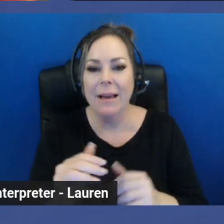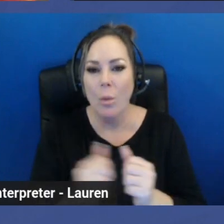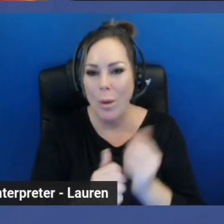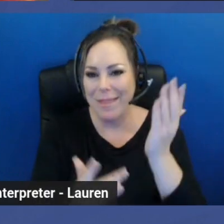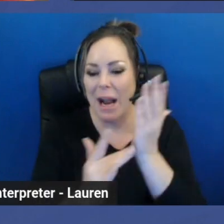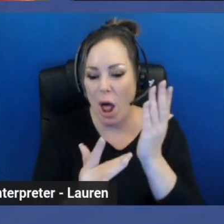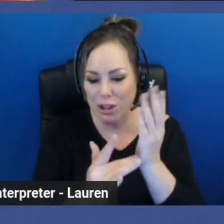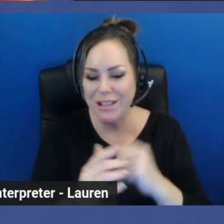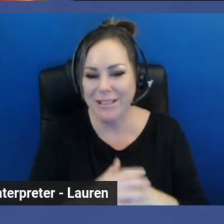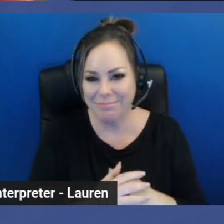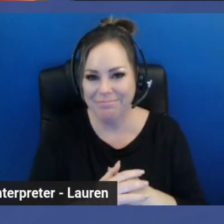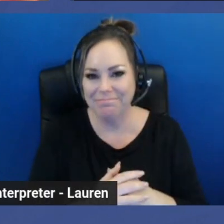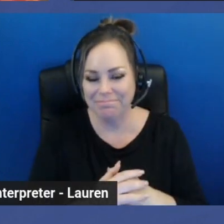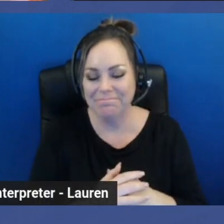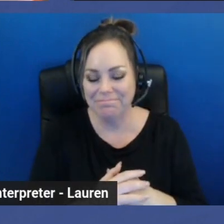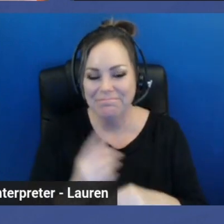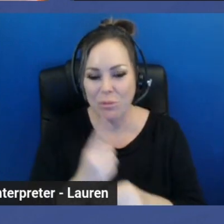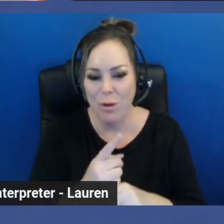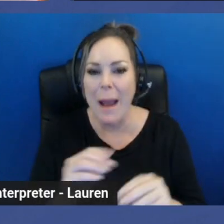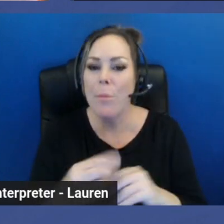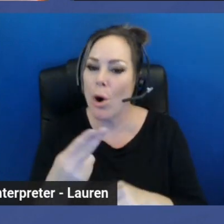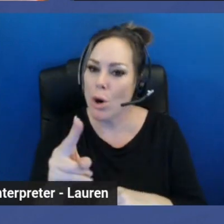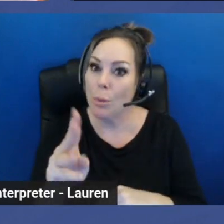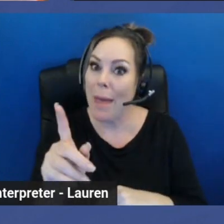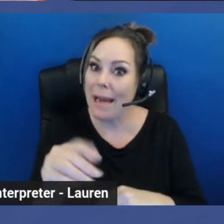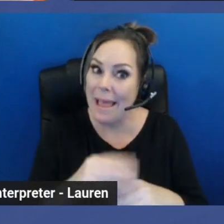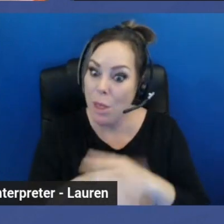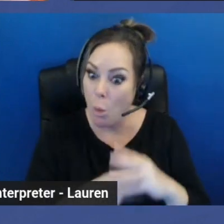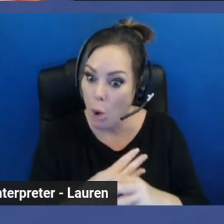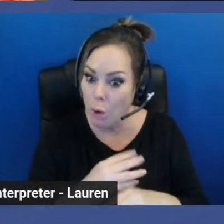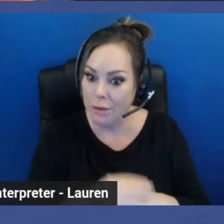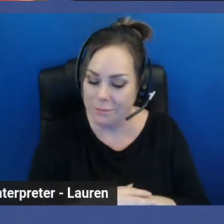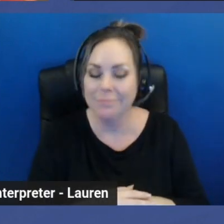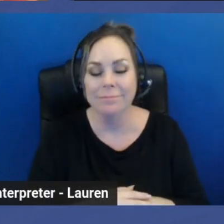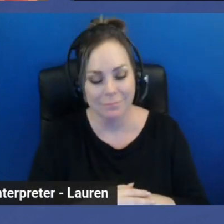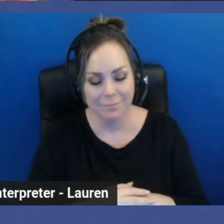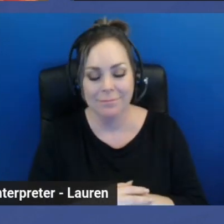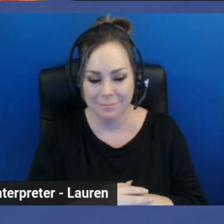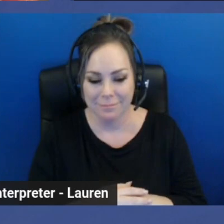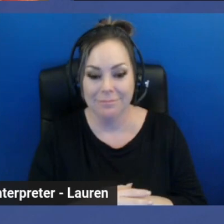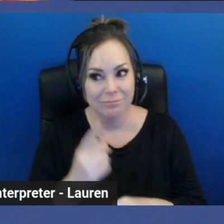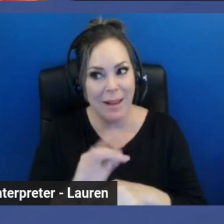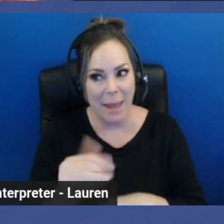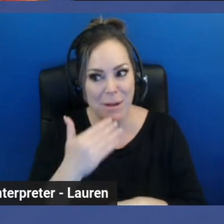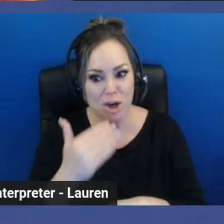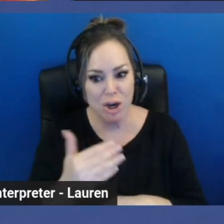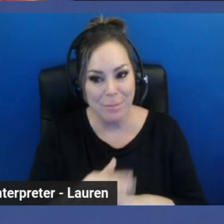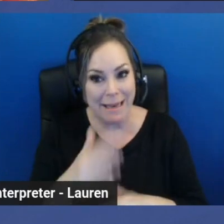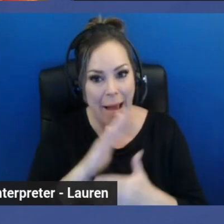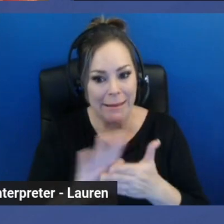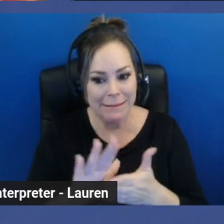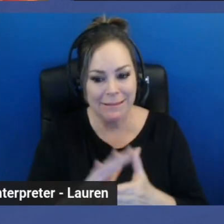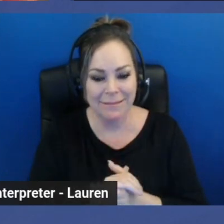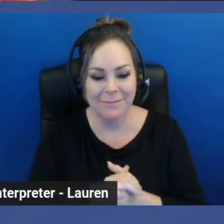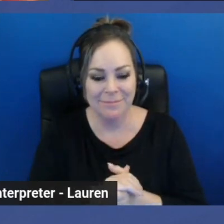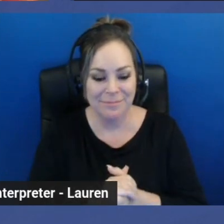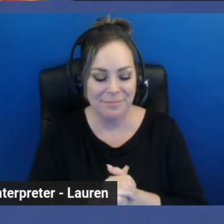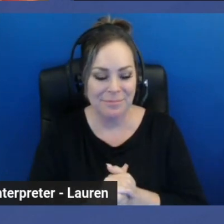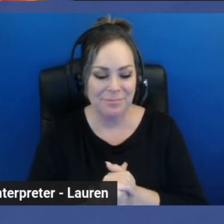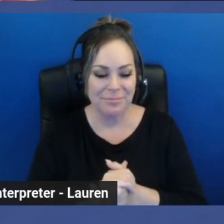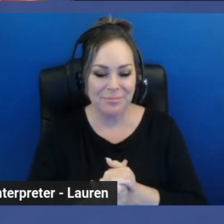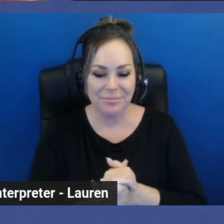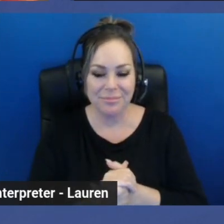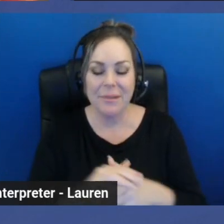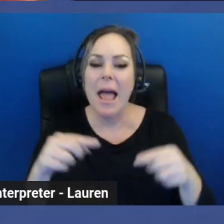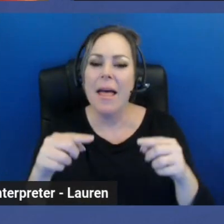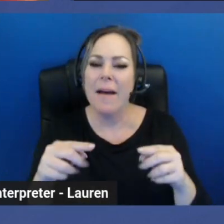how I would sum that up. More humanity in the world would be good too. It would be good. It would Yeah. be nice. Yes. So